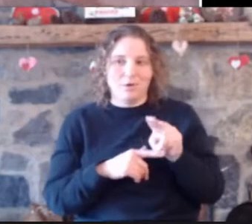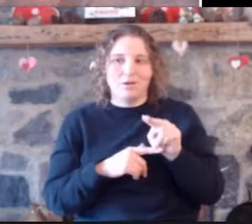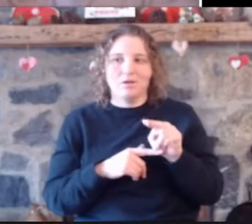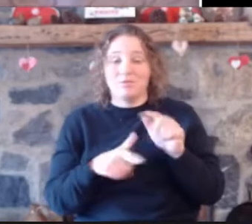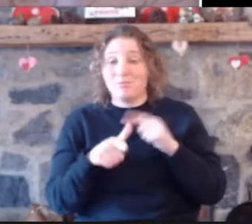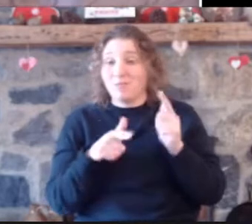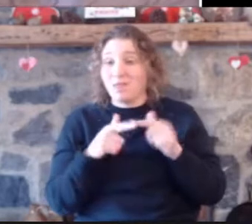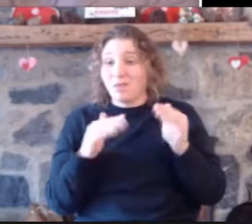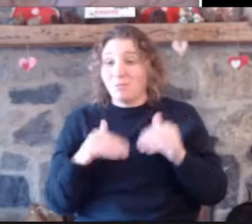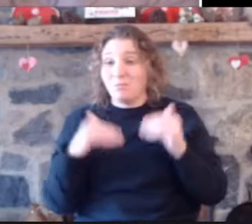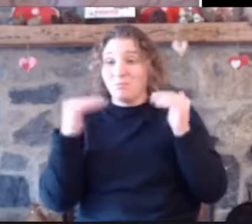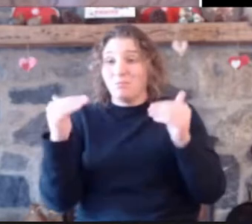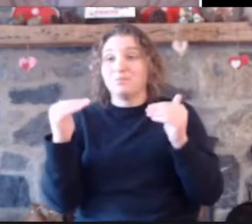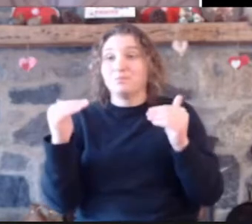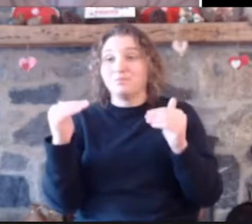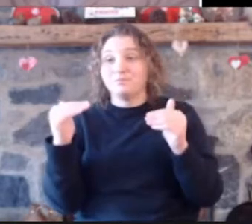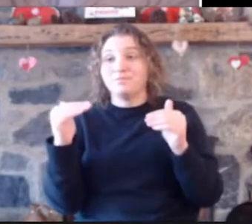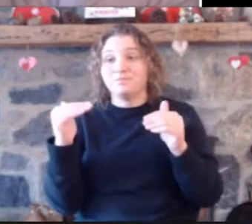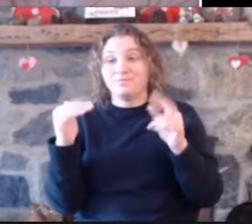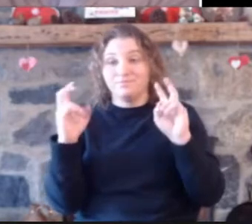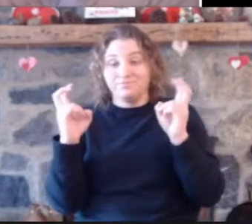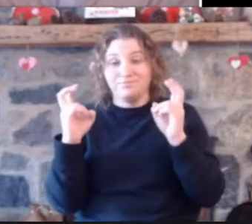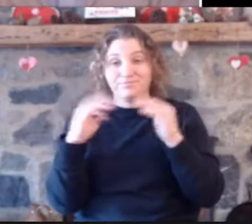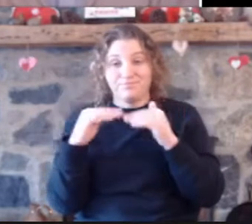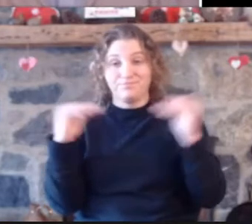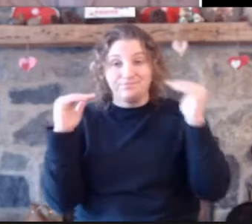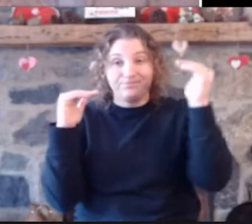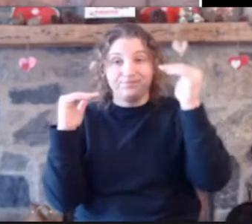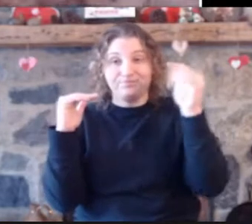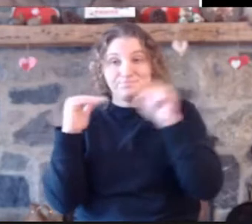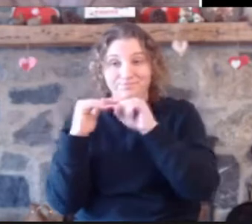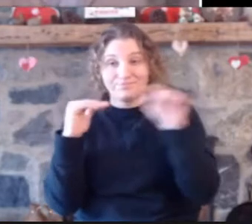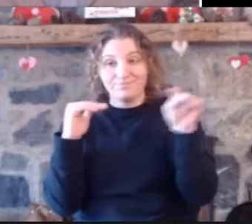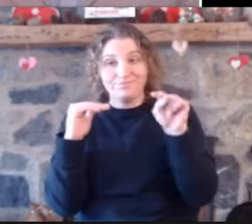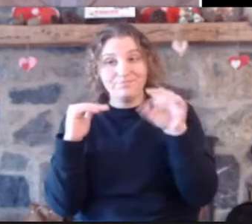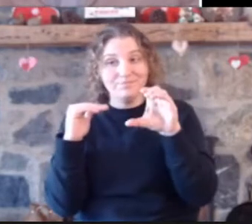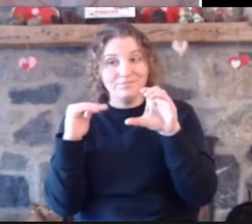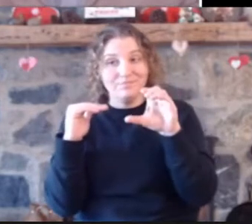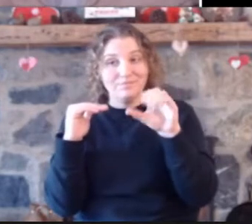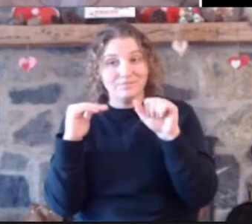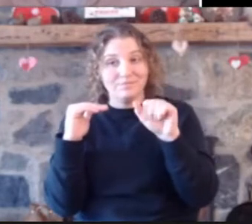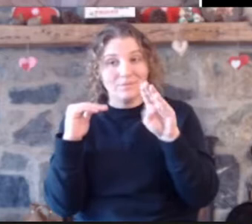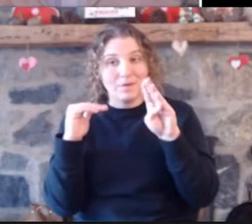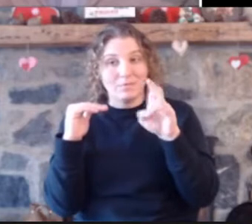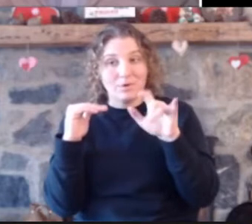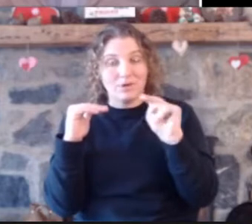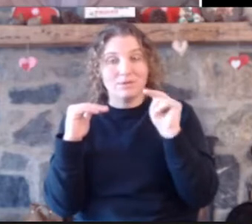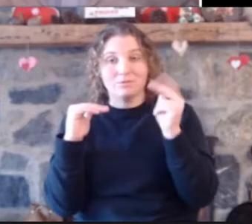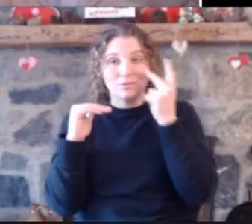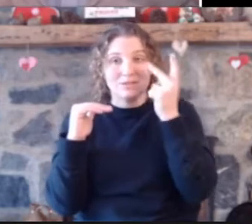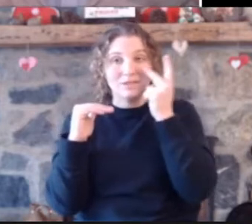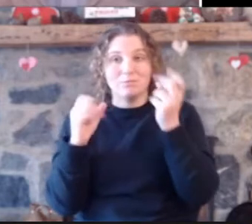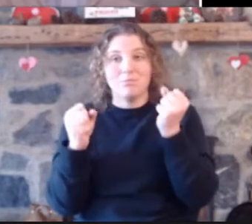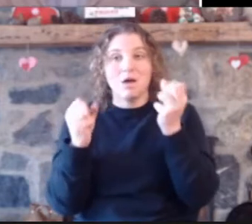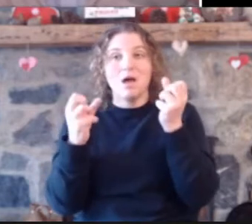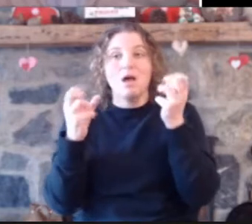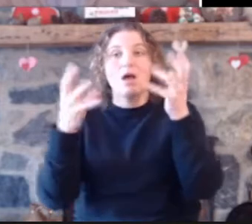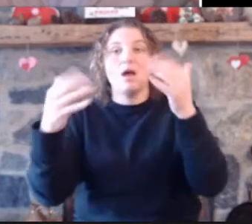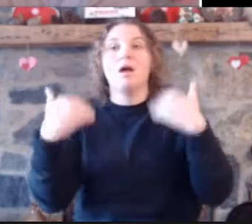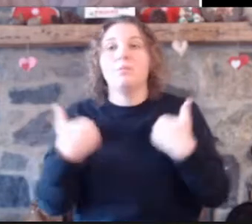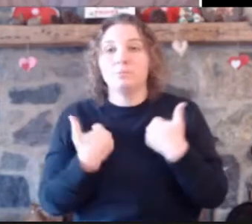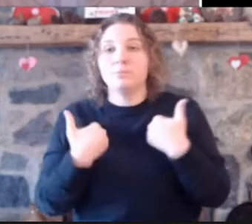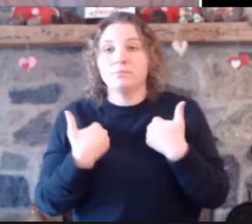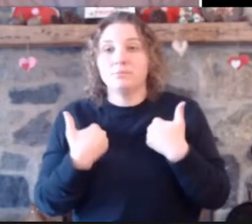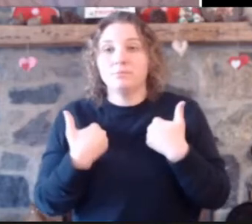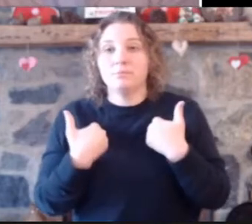problem when you go to that next so-called layer, the Cambrian layer, because there is a massive explosion of new creatures, and